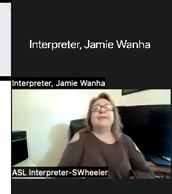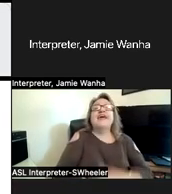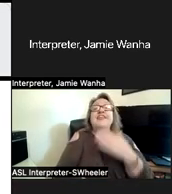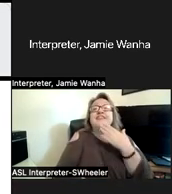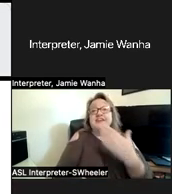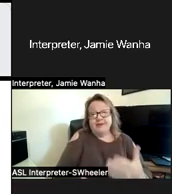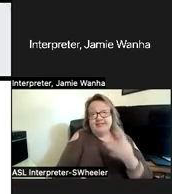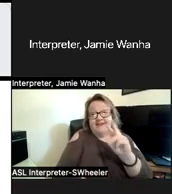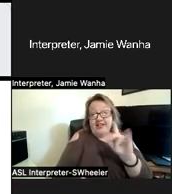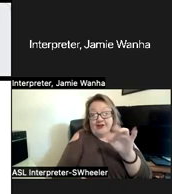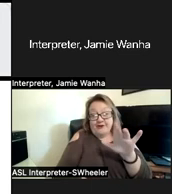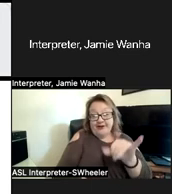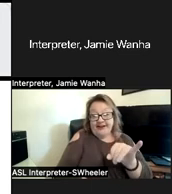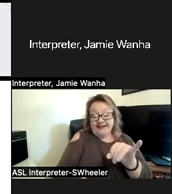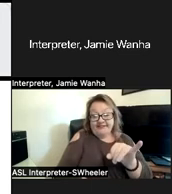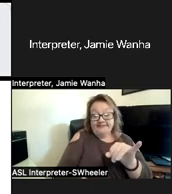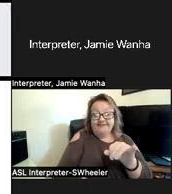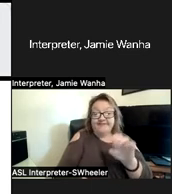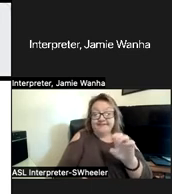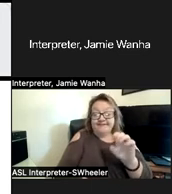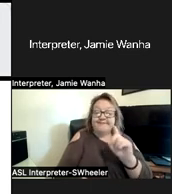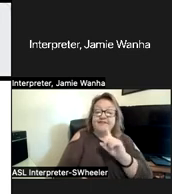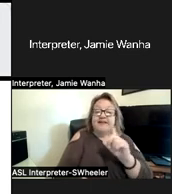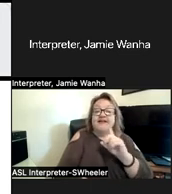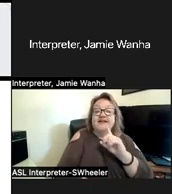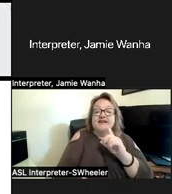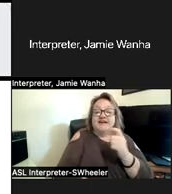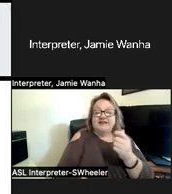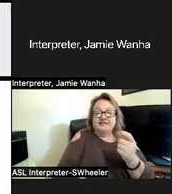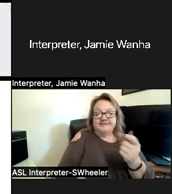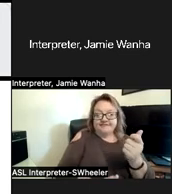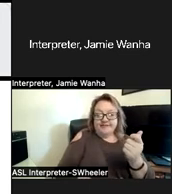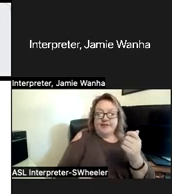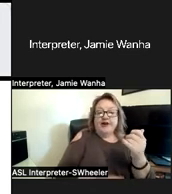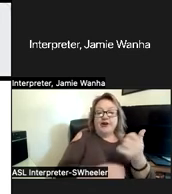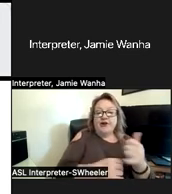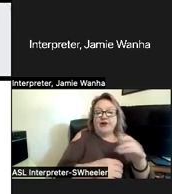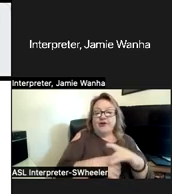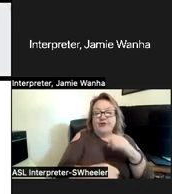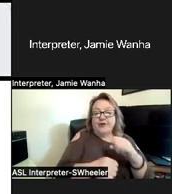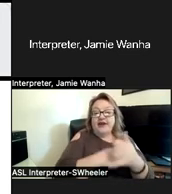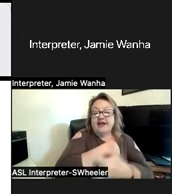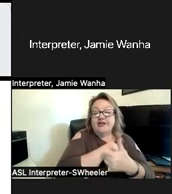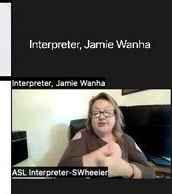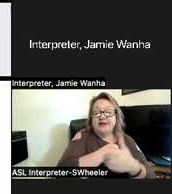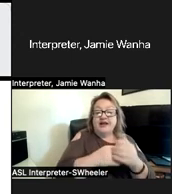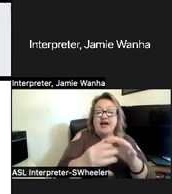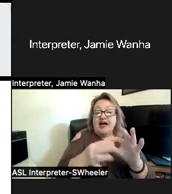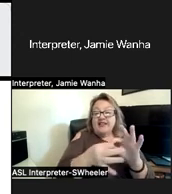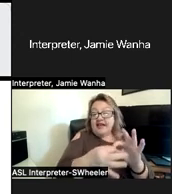continue with a very quick overview of Earthquake Country Alliance and resources before introducing our